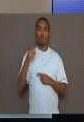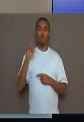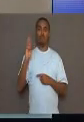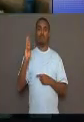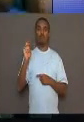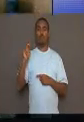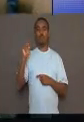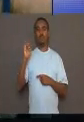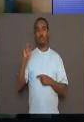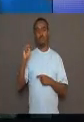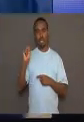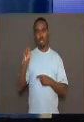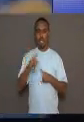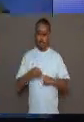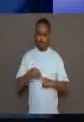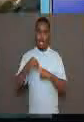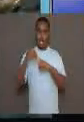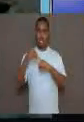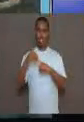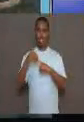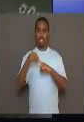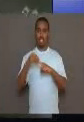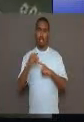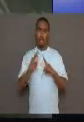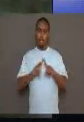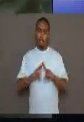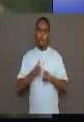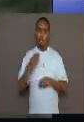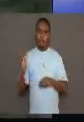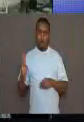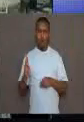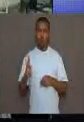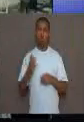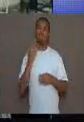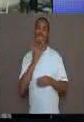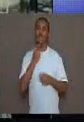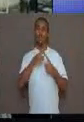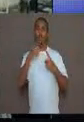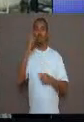a special synthetic indigo blue dye from Germany.